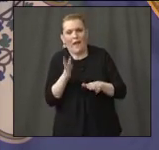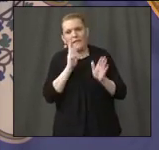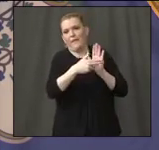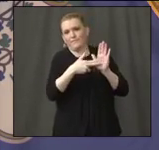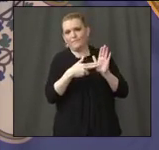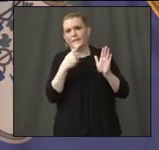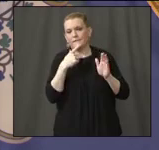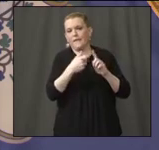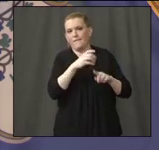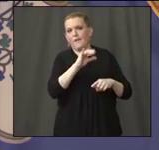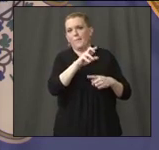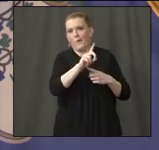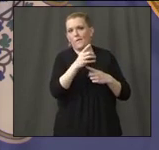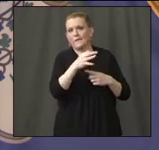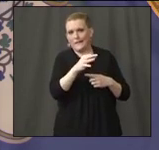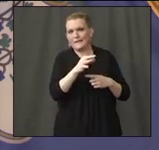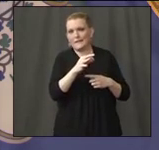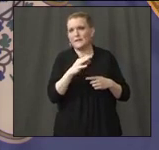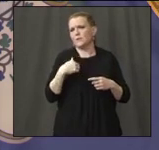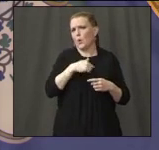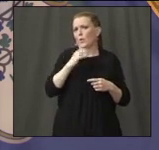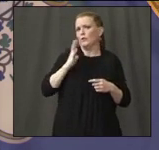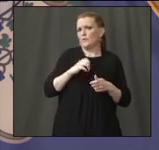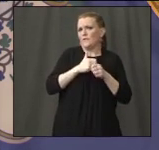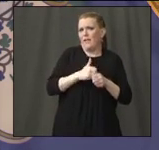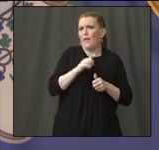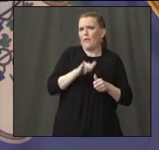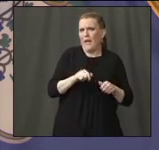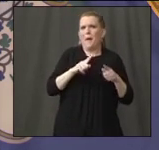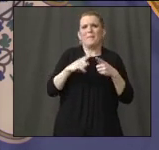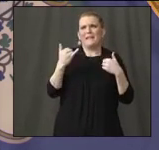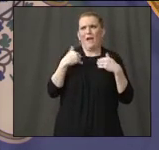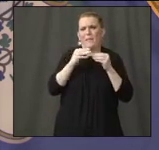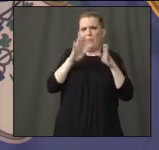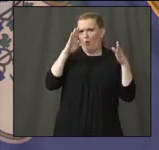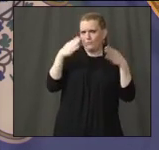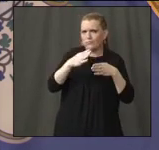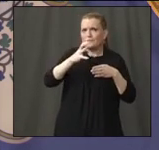narrower definition. I think that'll all be clarified probably in the next month or so.